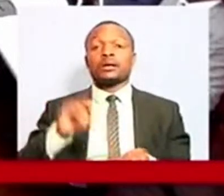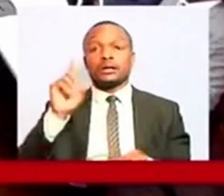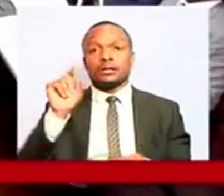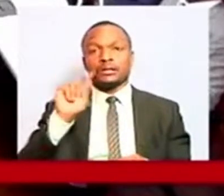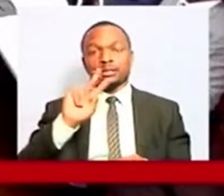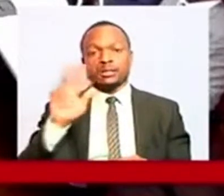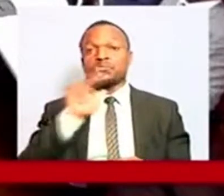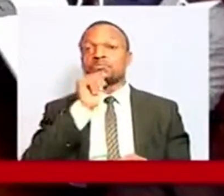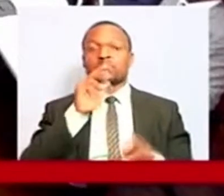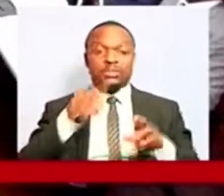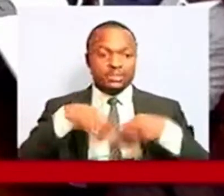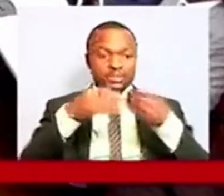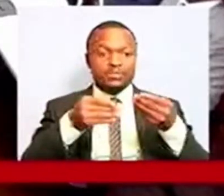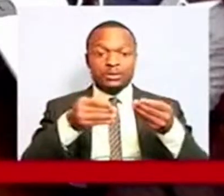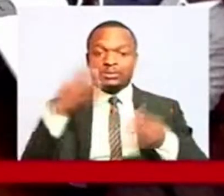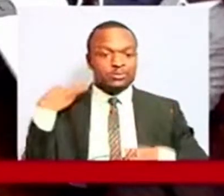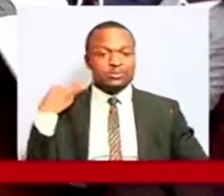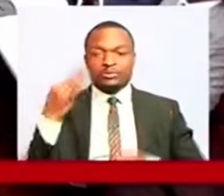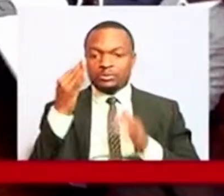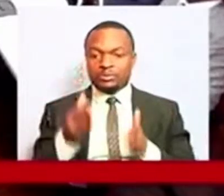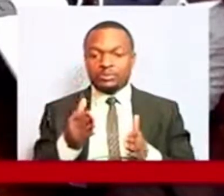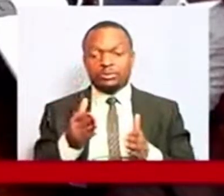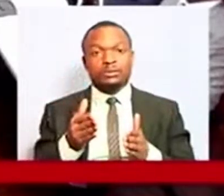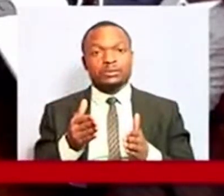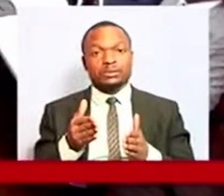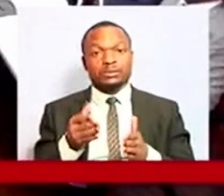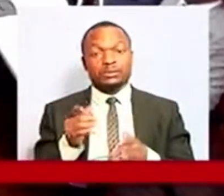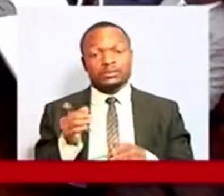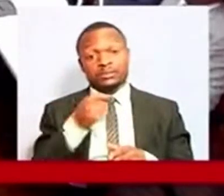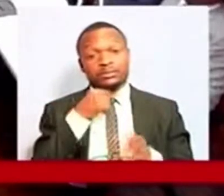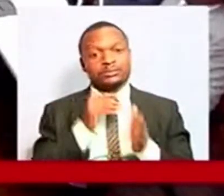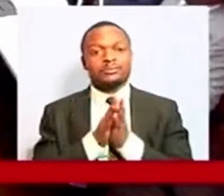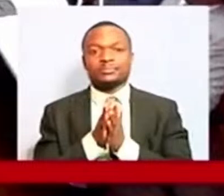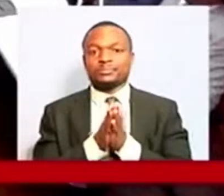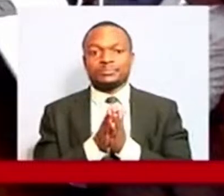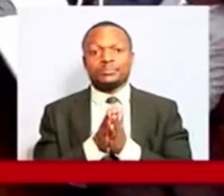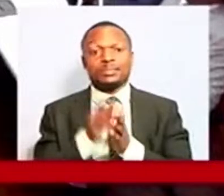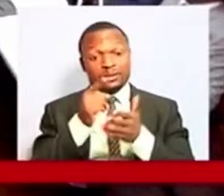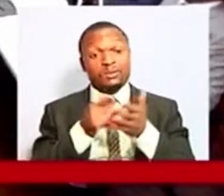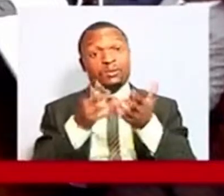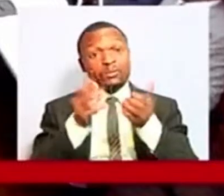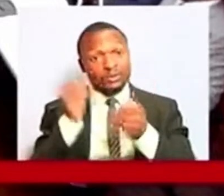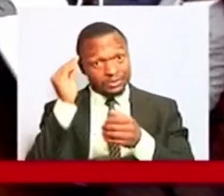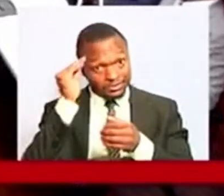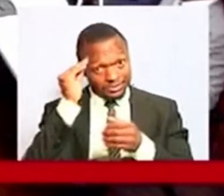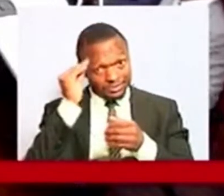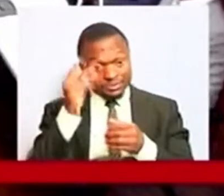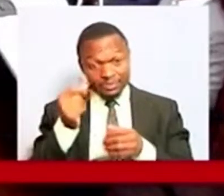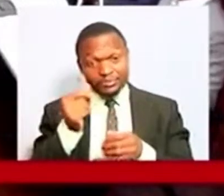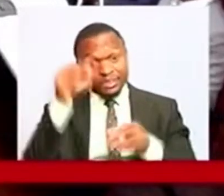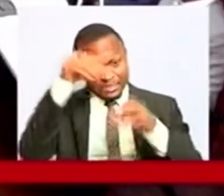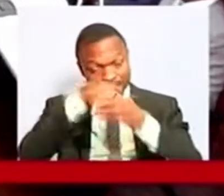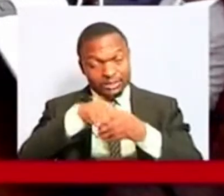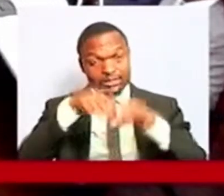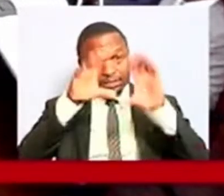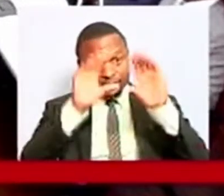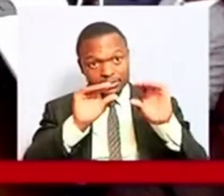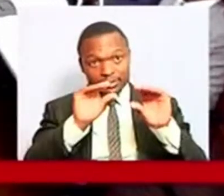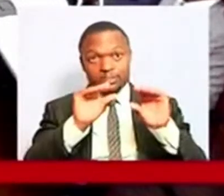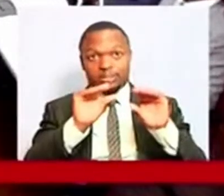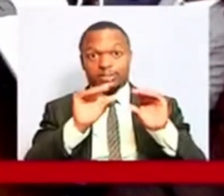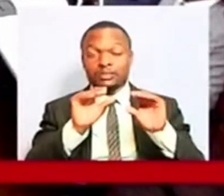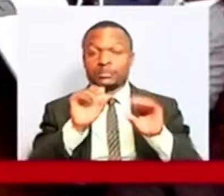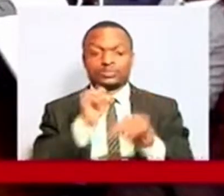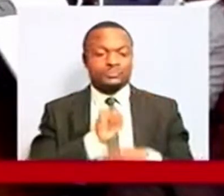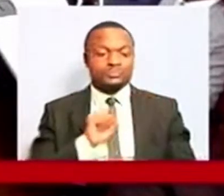the applicants. Yes, because... Oh, that's interesting. That's what I wanted to find out. Money is sitting and people are...